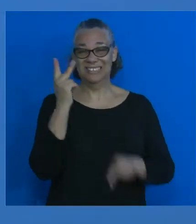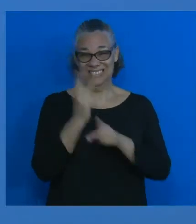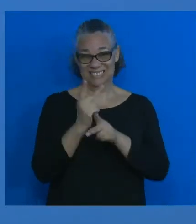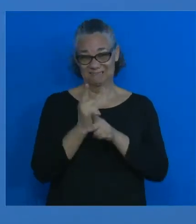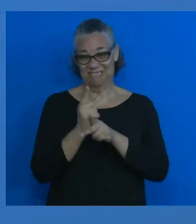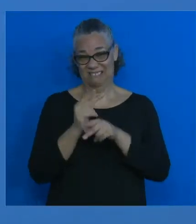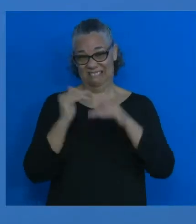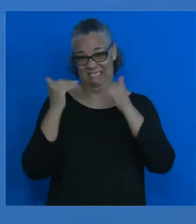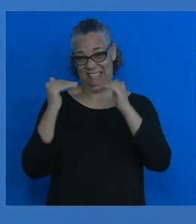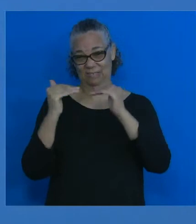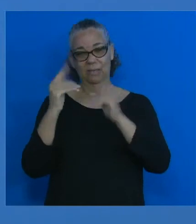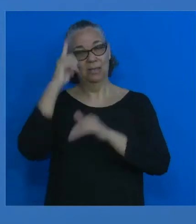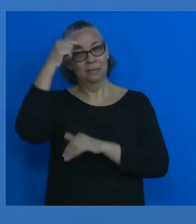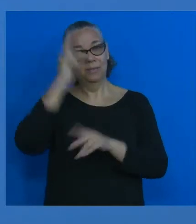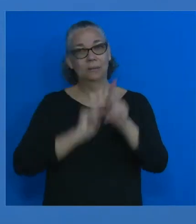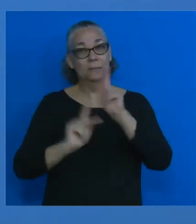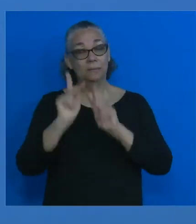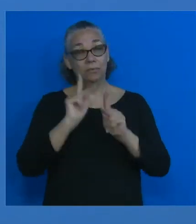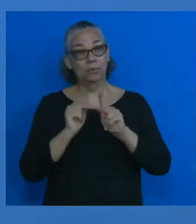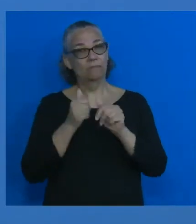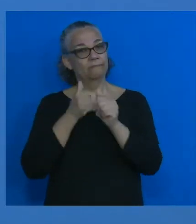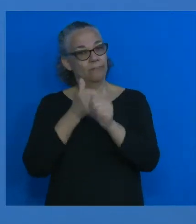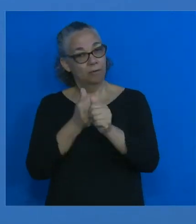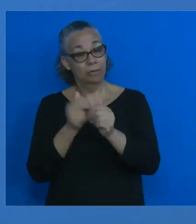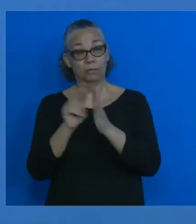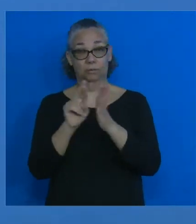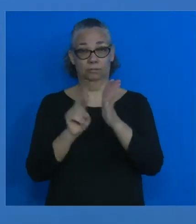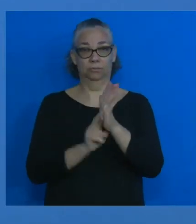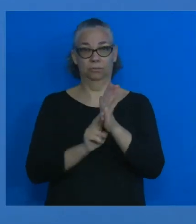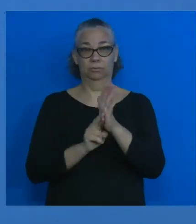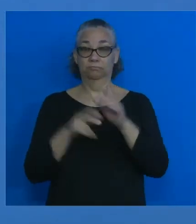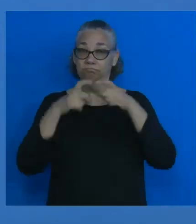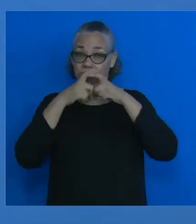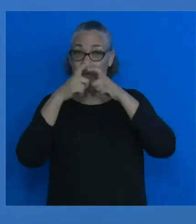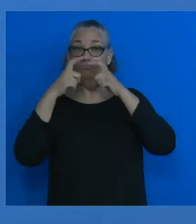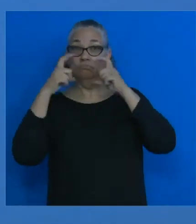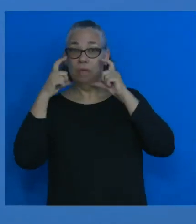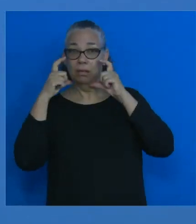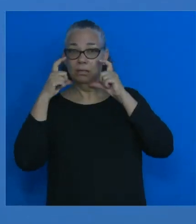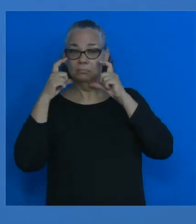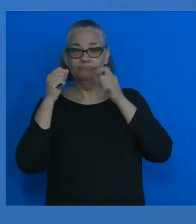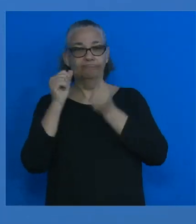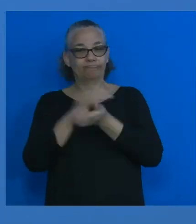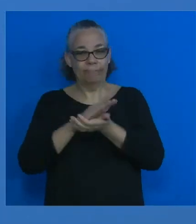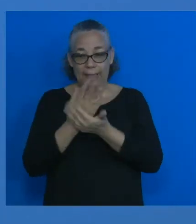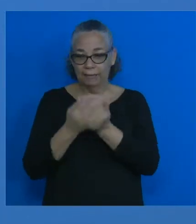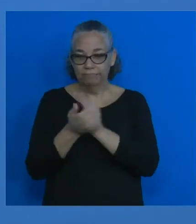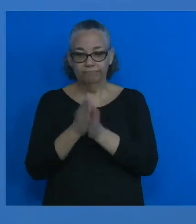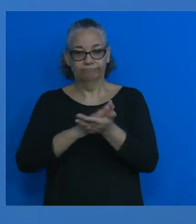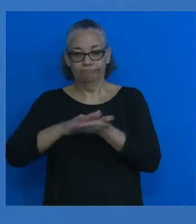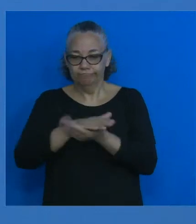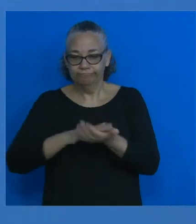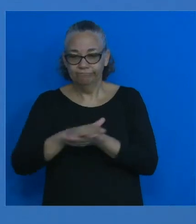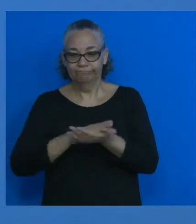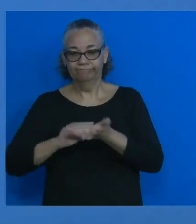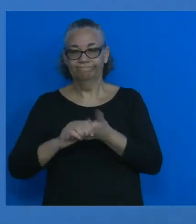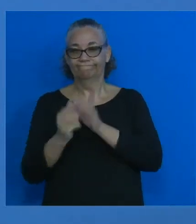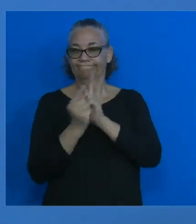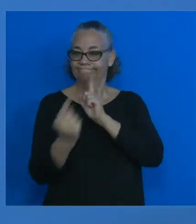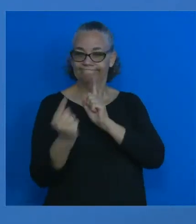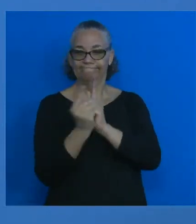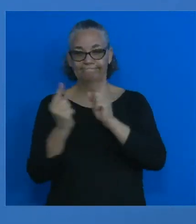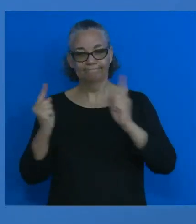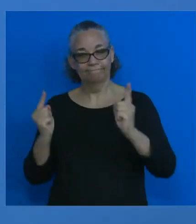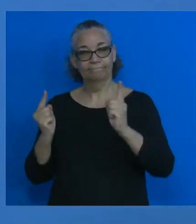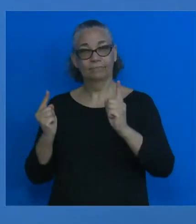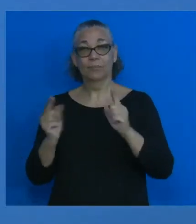stance is because people were following the rules, wearing masks, sanitizing their hands, keeping their distance,